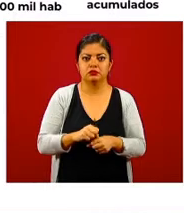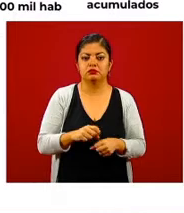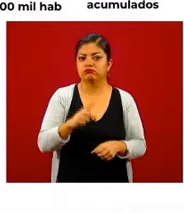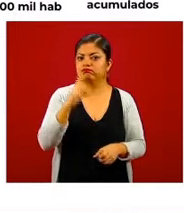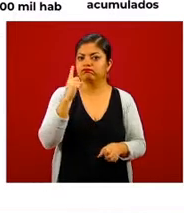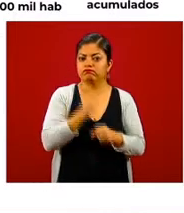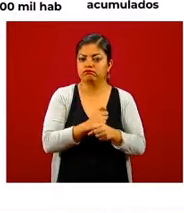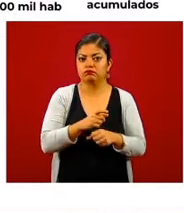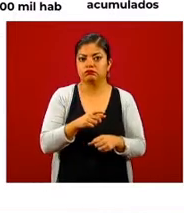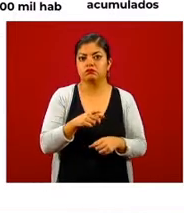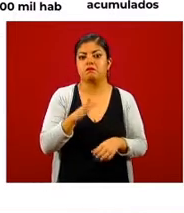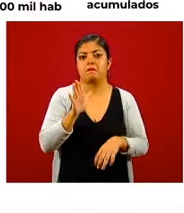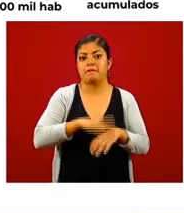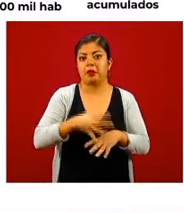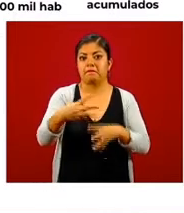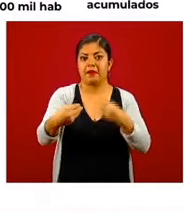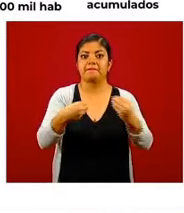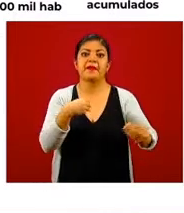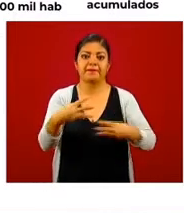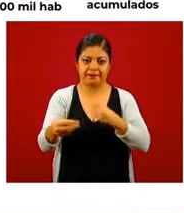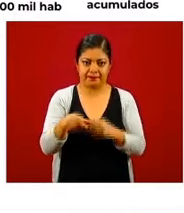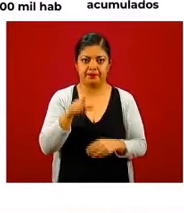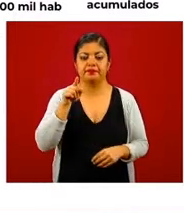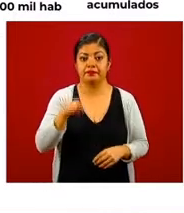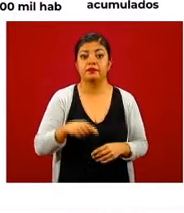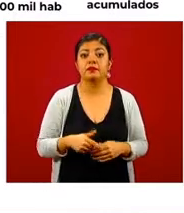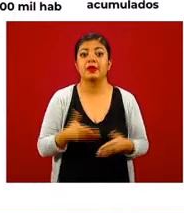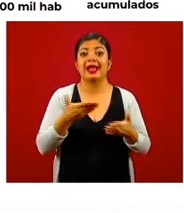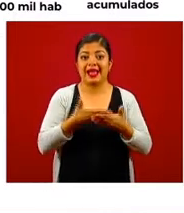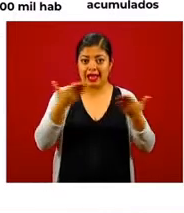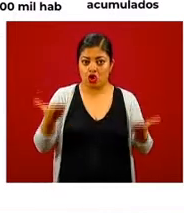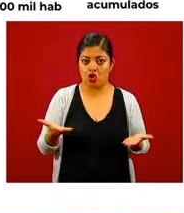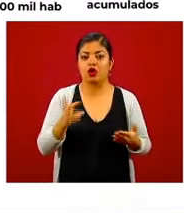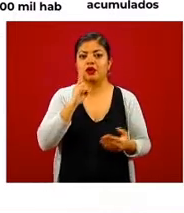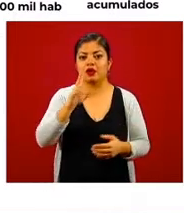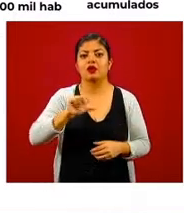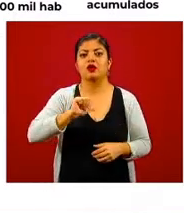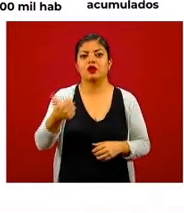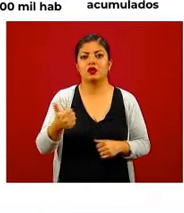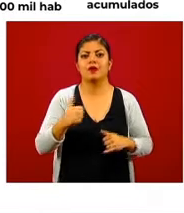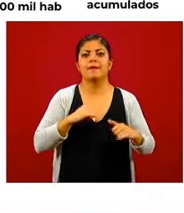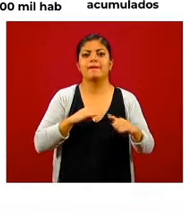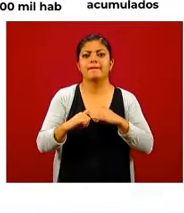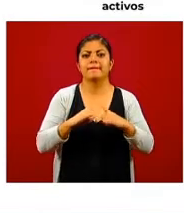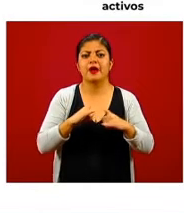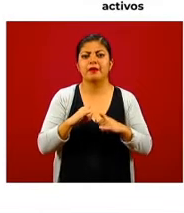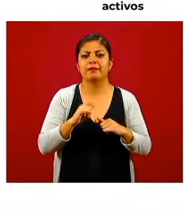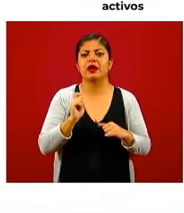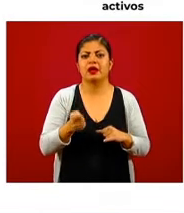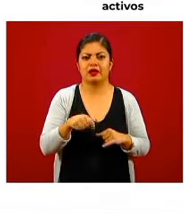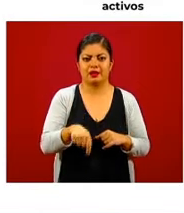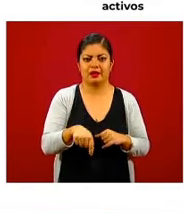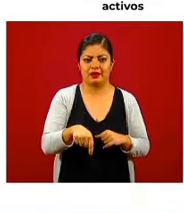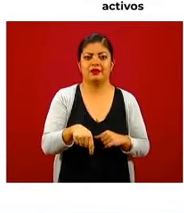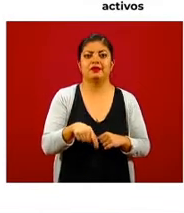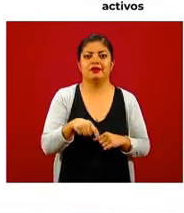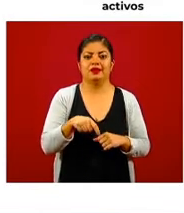Over the last 2 to 3 weeks, these very same states have shown that they have the highest transmission